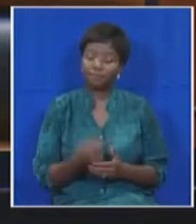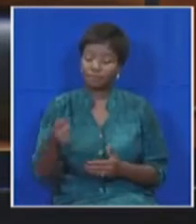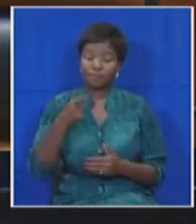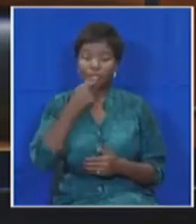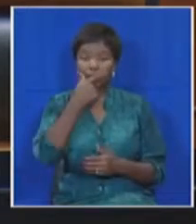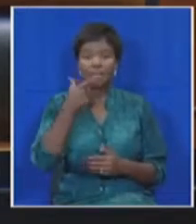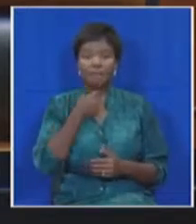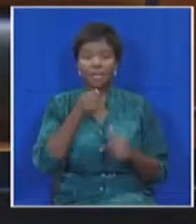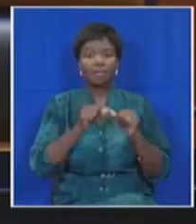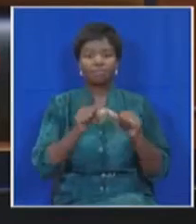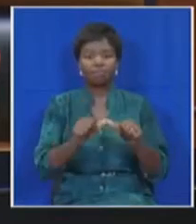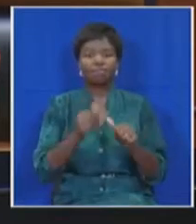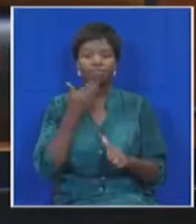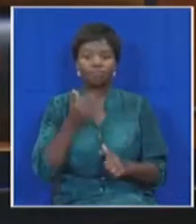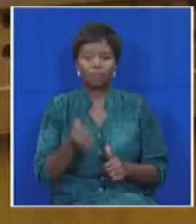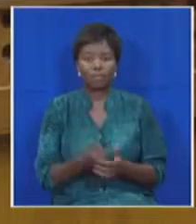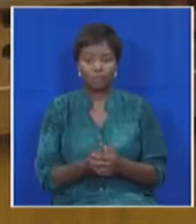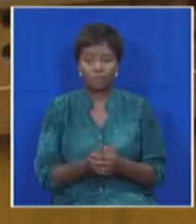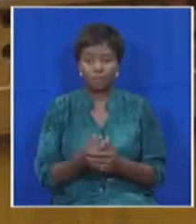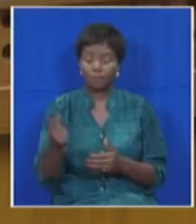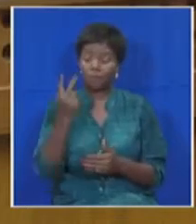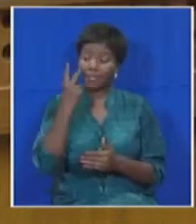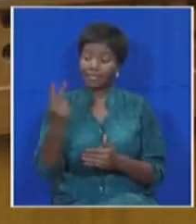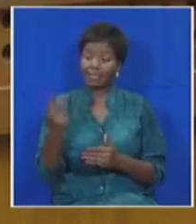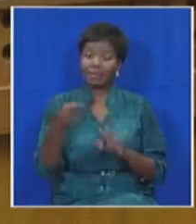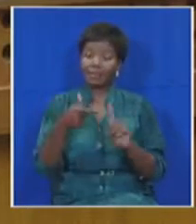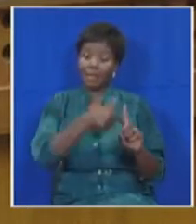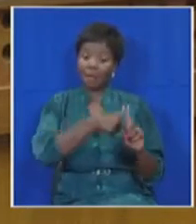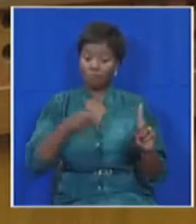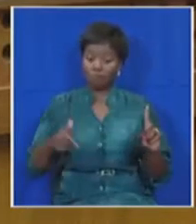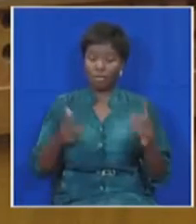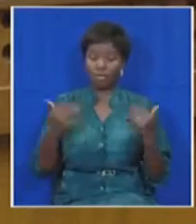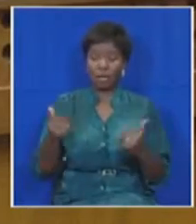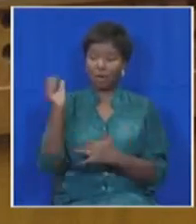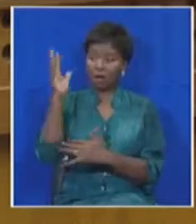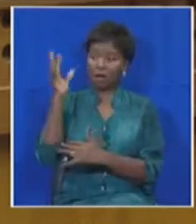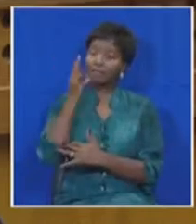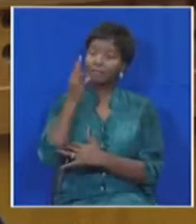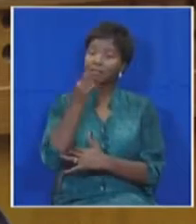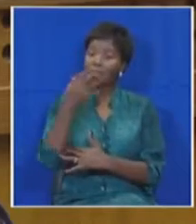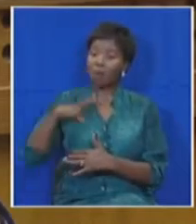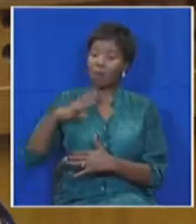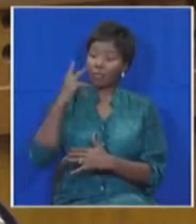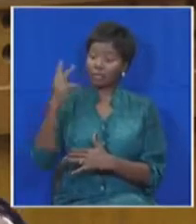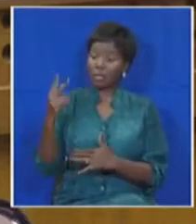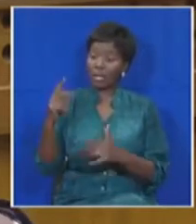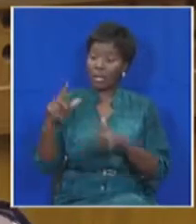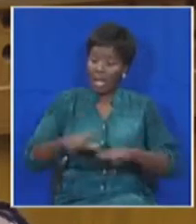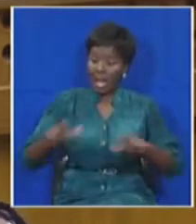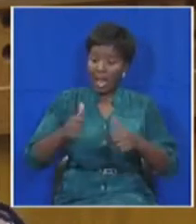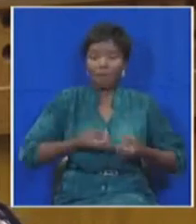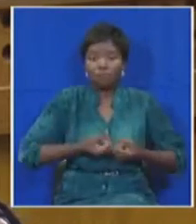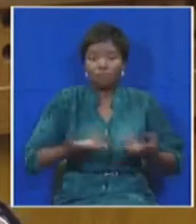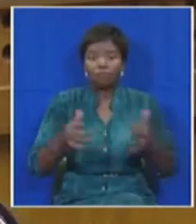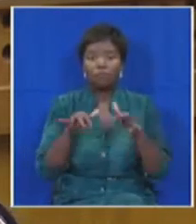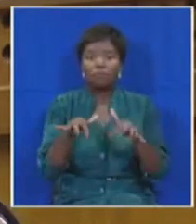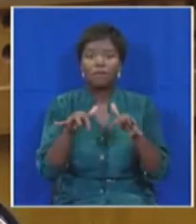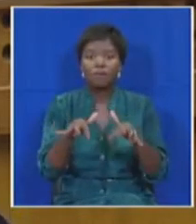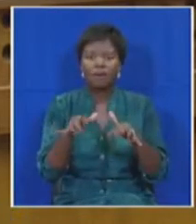Honorable Maimane. You see what the president is talking about. For us, about black economic reforms, it's in fact more